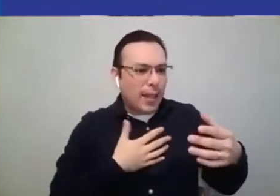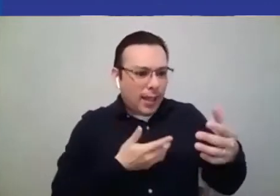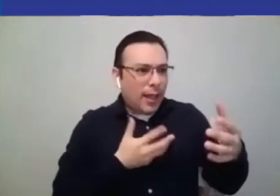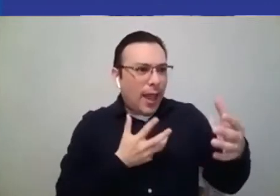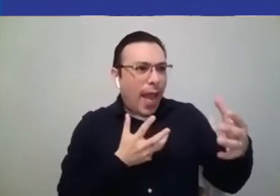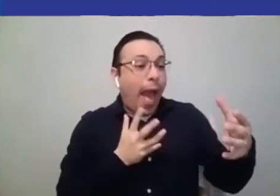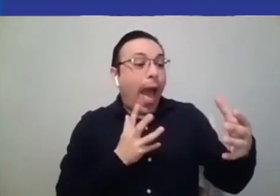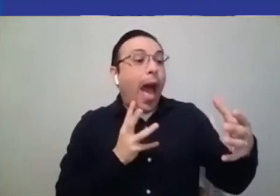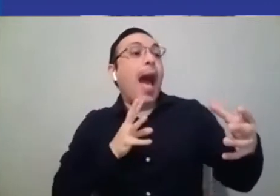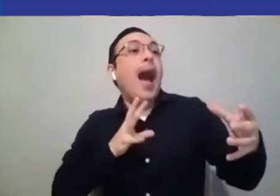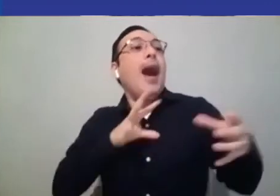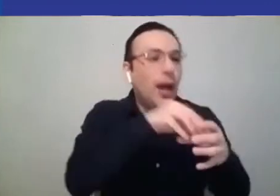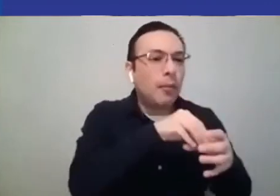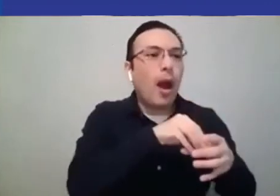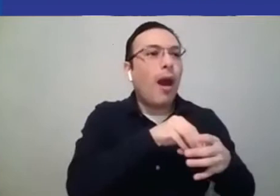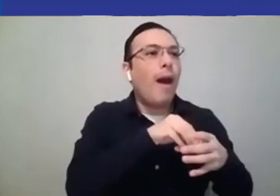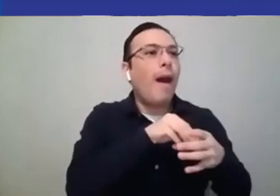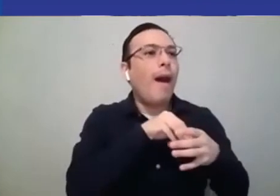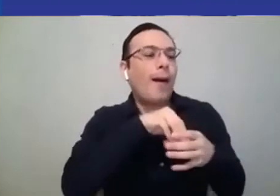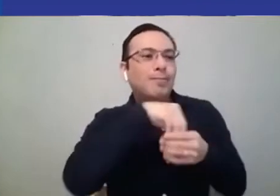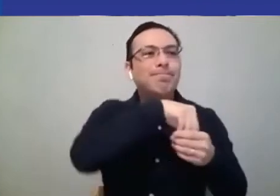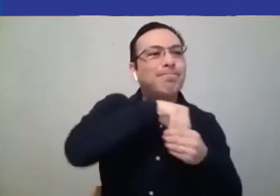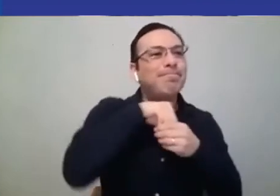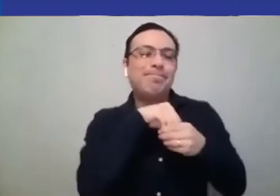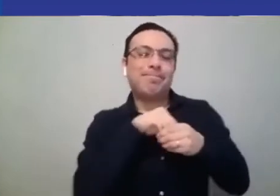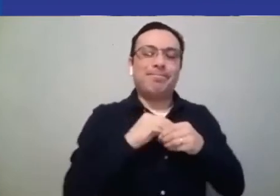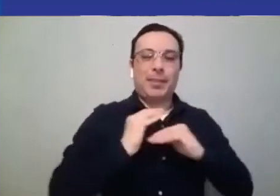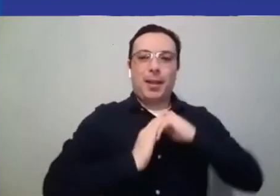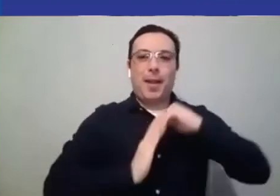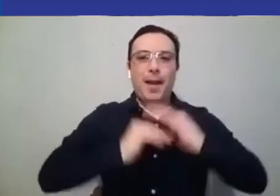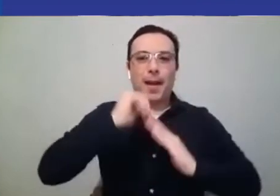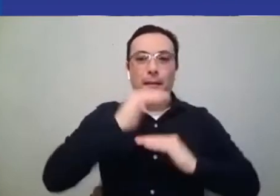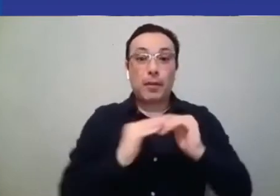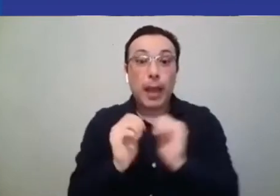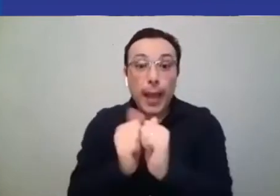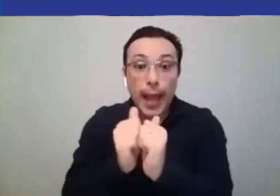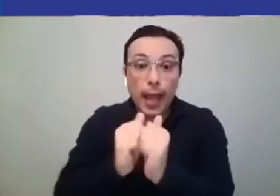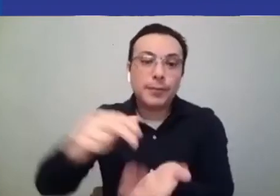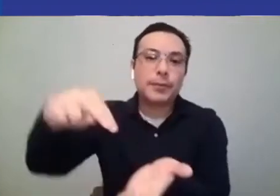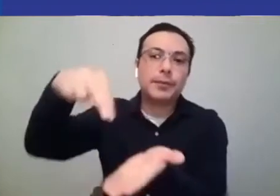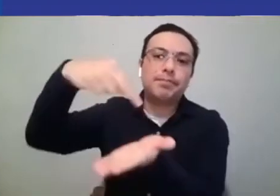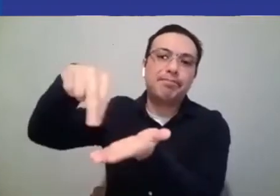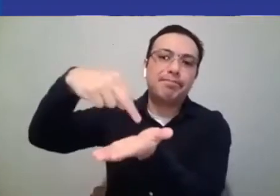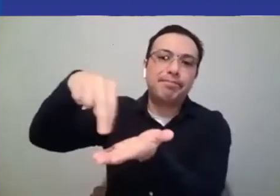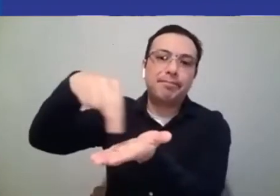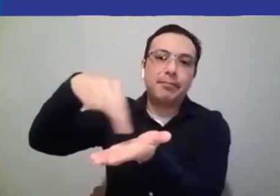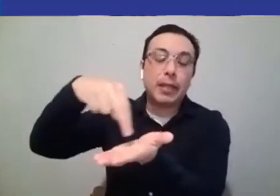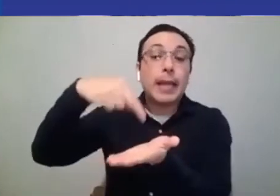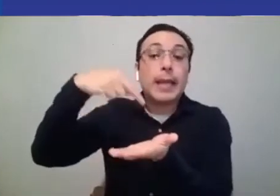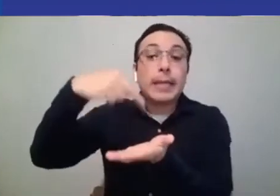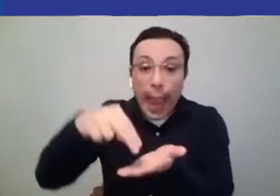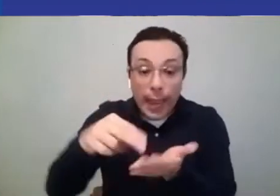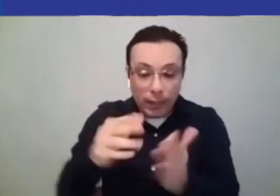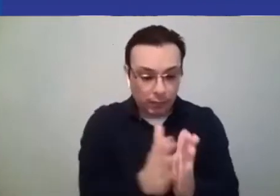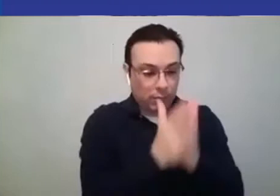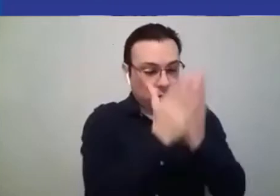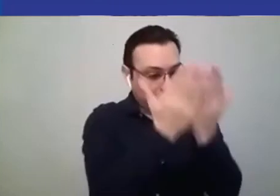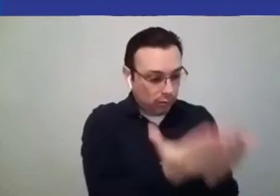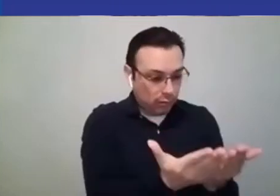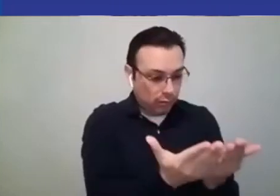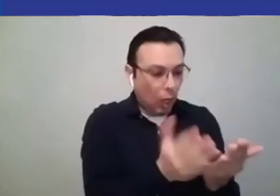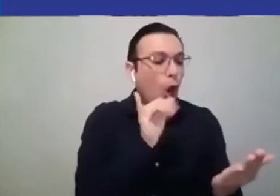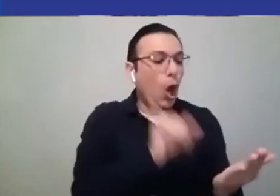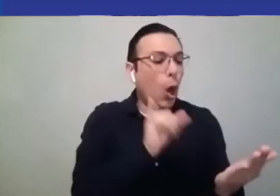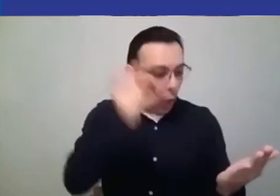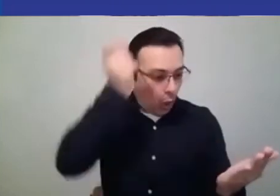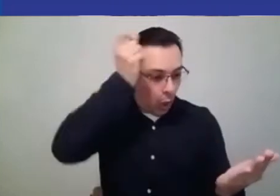through dance, and how many of us really long for that kind of experience. And dance gives us direct access because it's